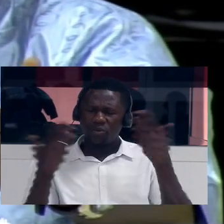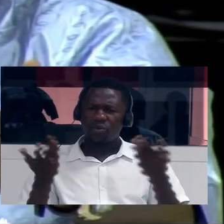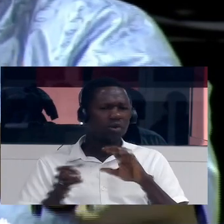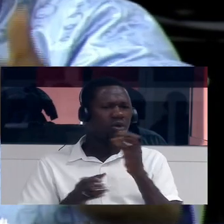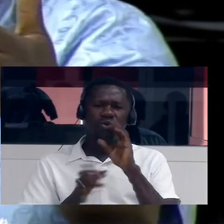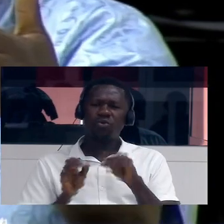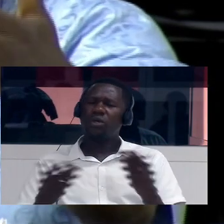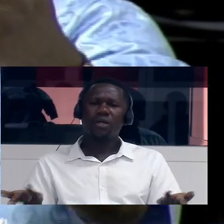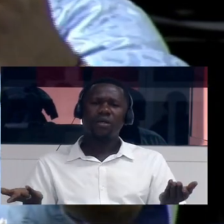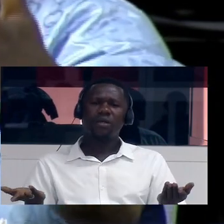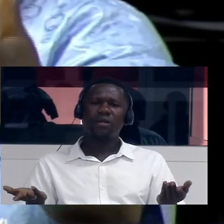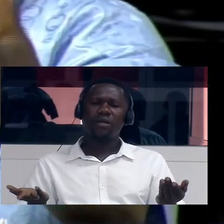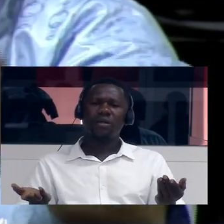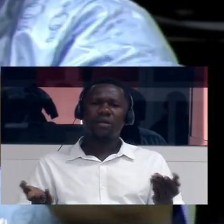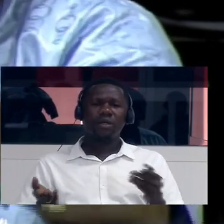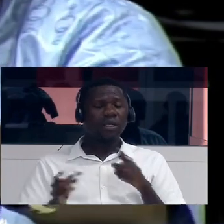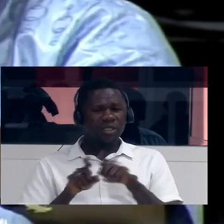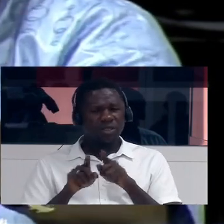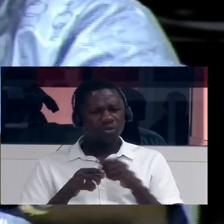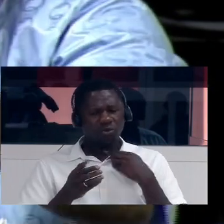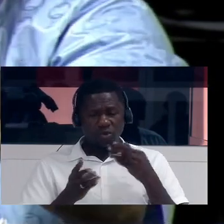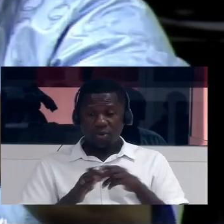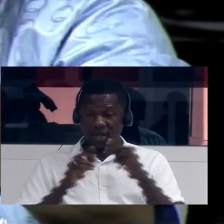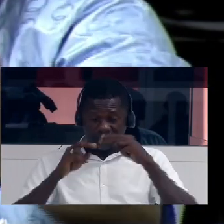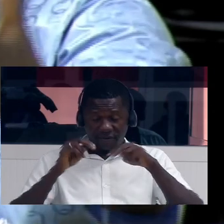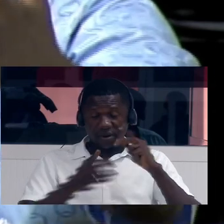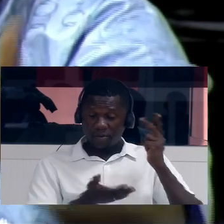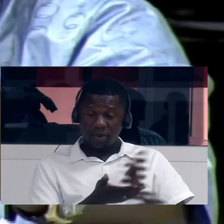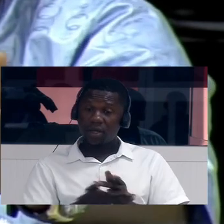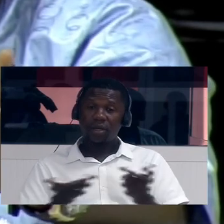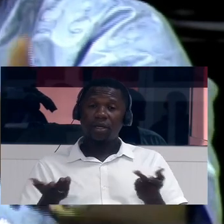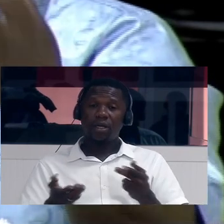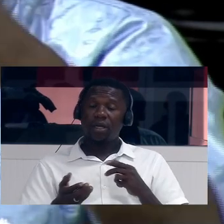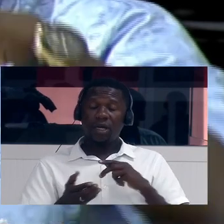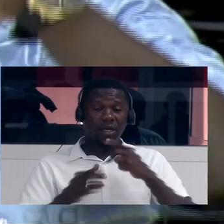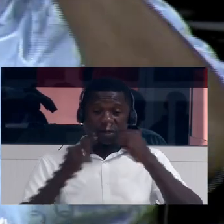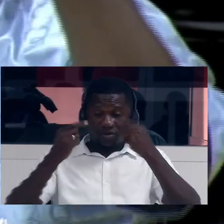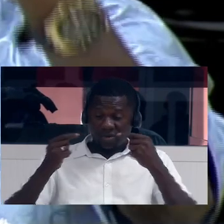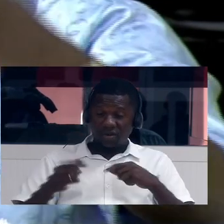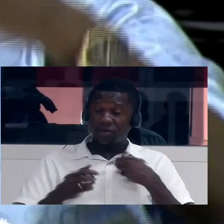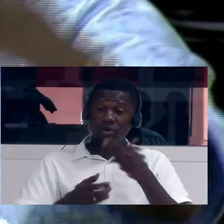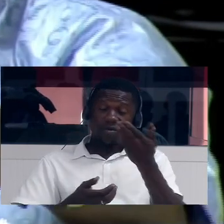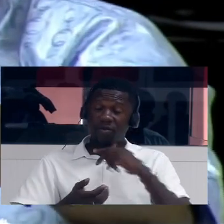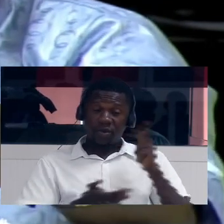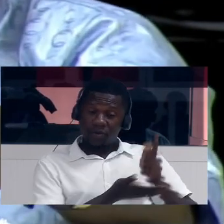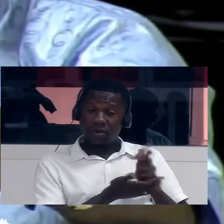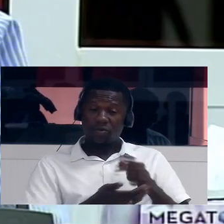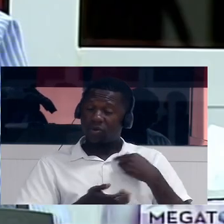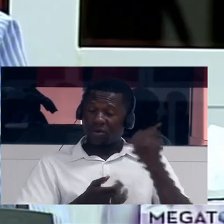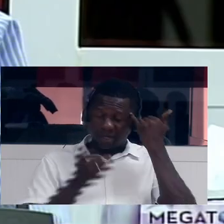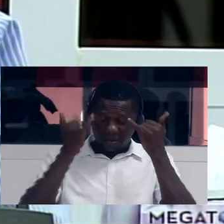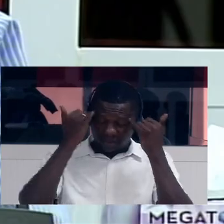that. This we go by evidence, and the evidence must come from the witnesses. We cannot assume it and put it on the